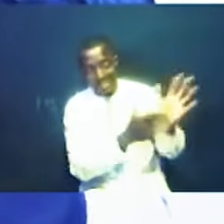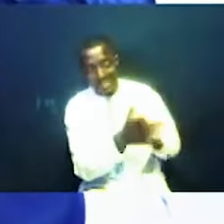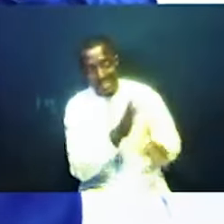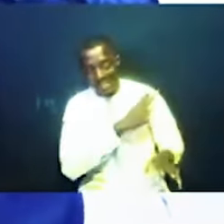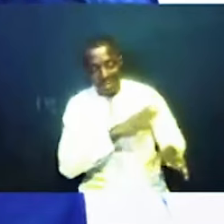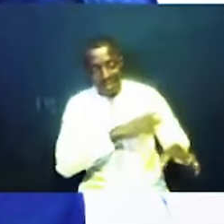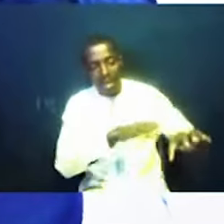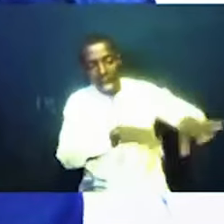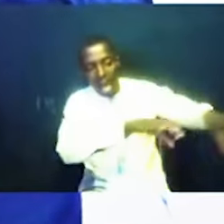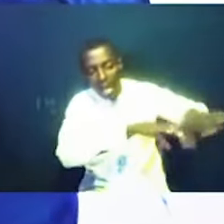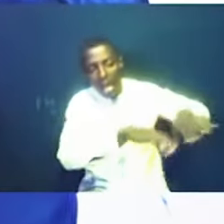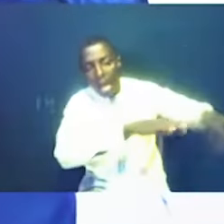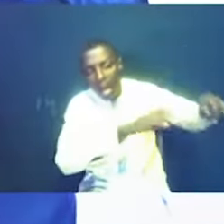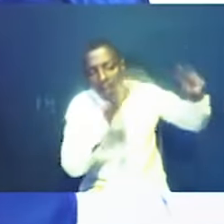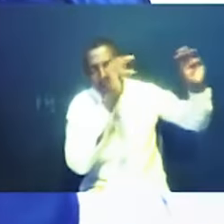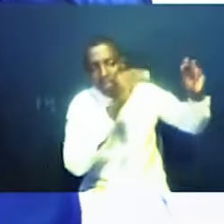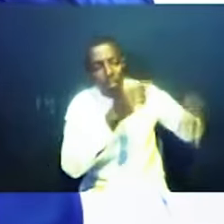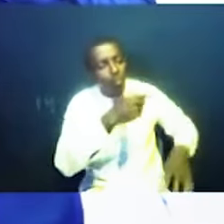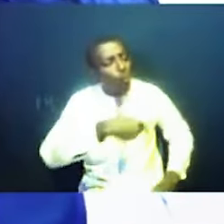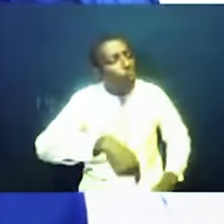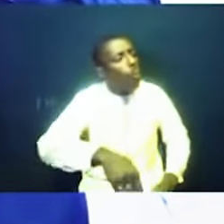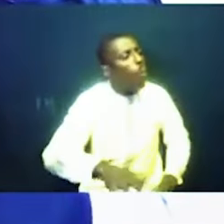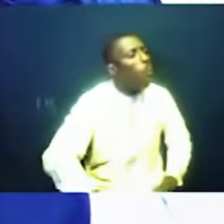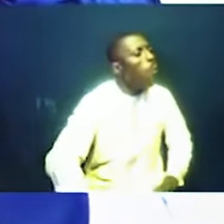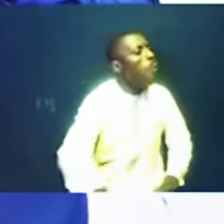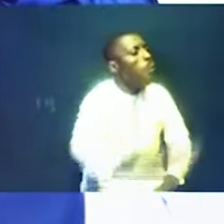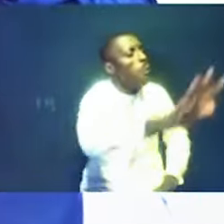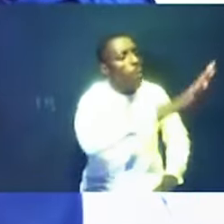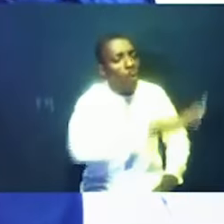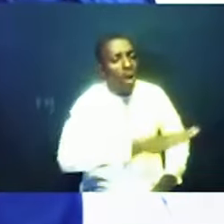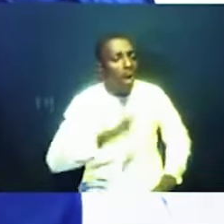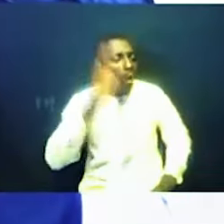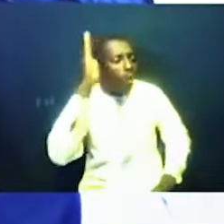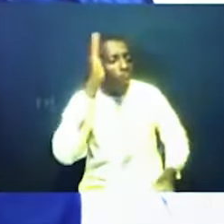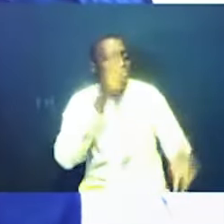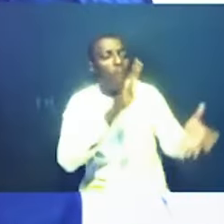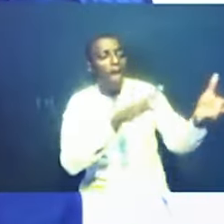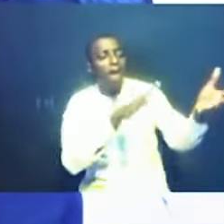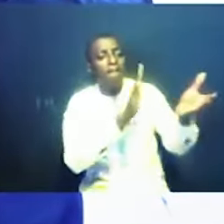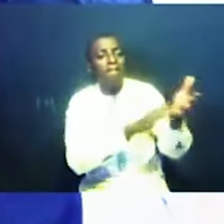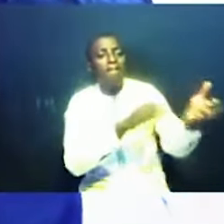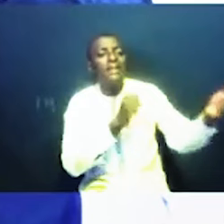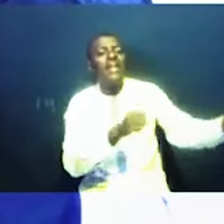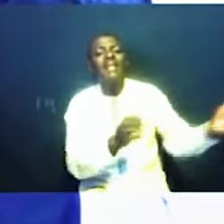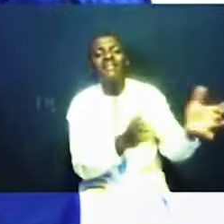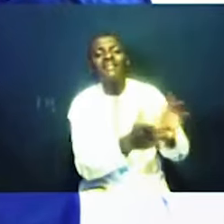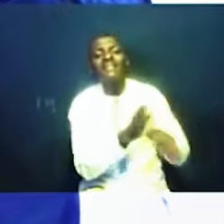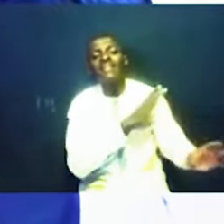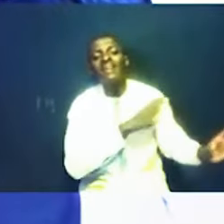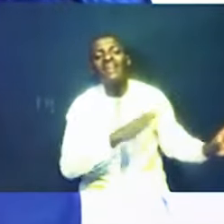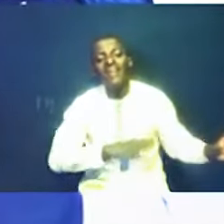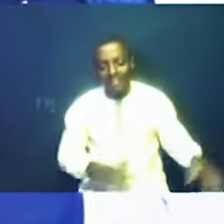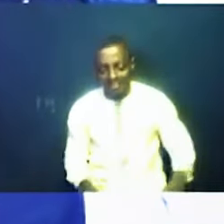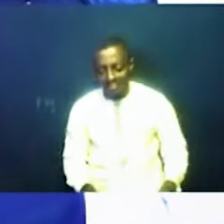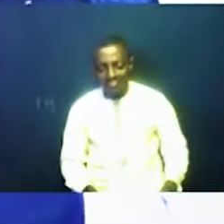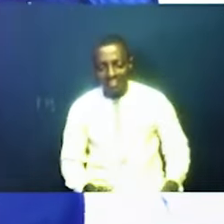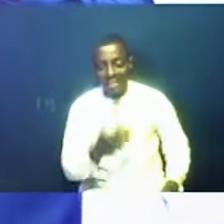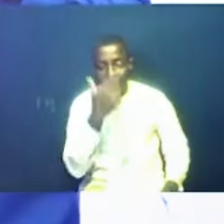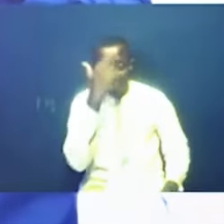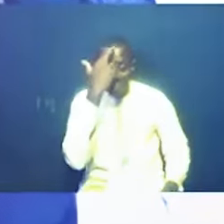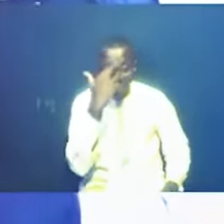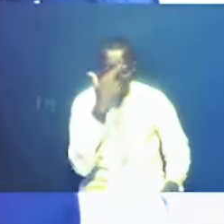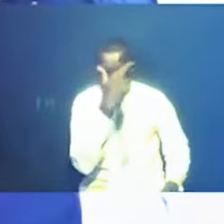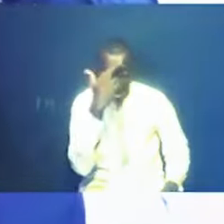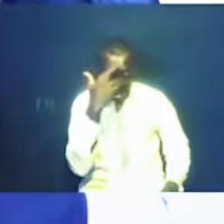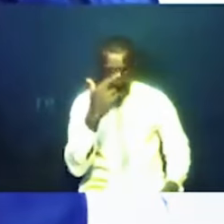in him. And then the Romans will come and take away both our temple and our nation. Se